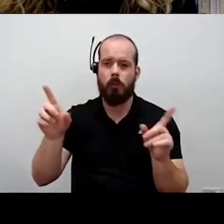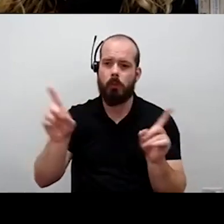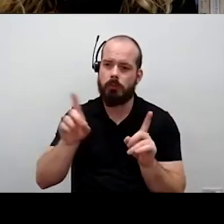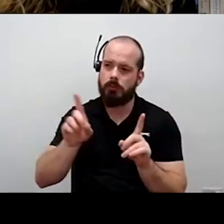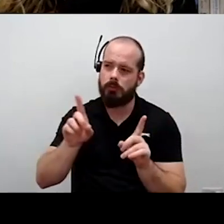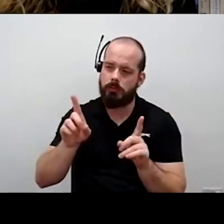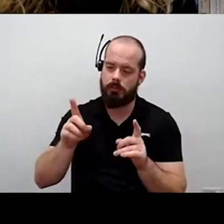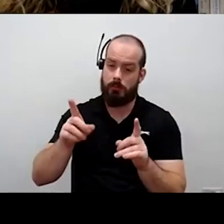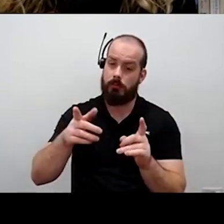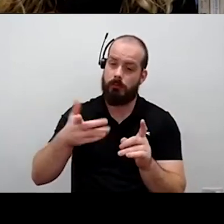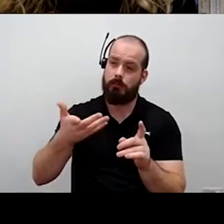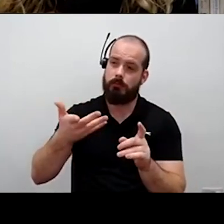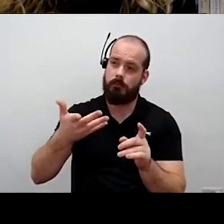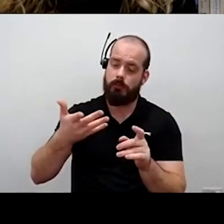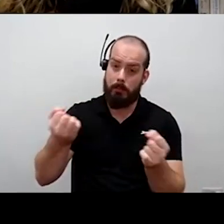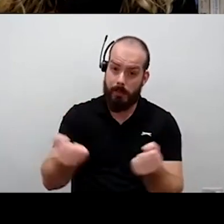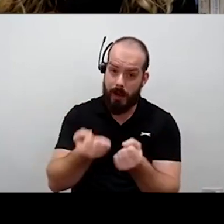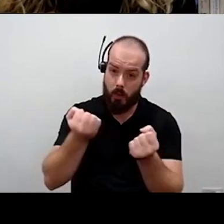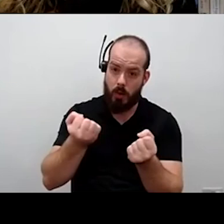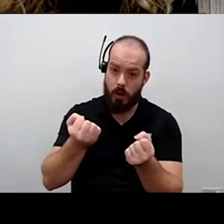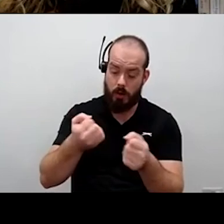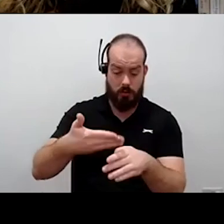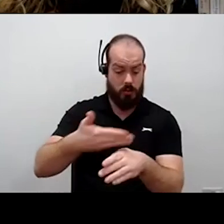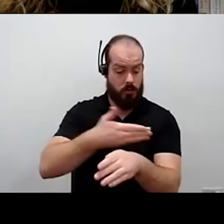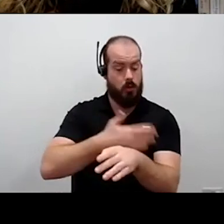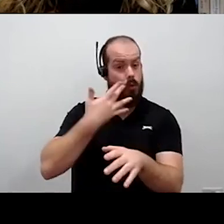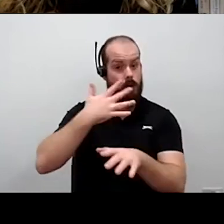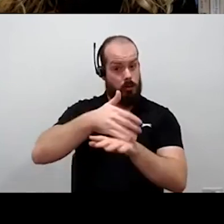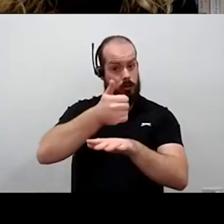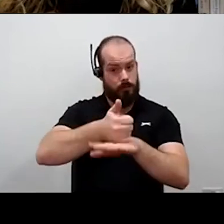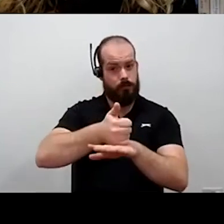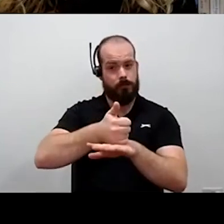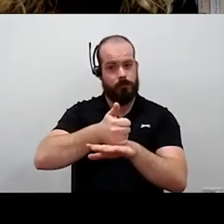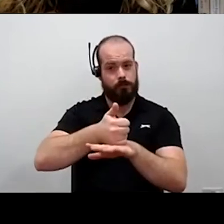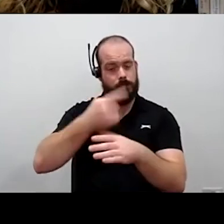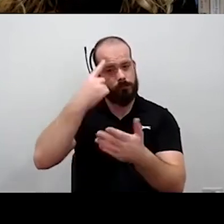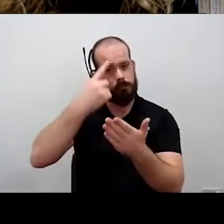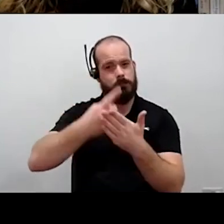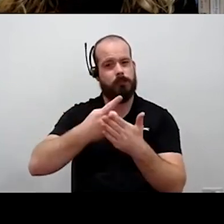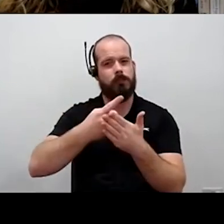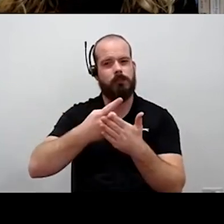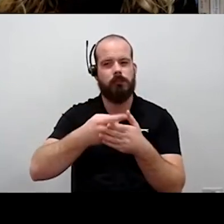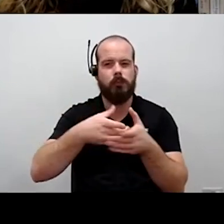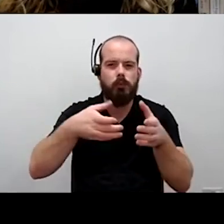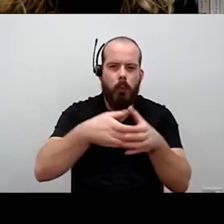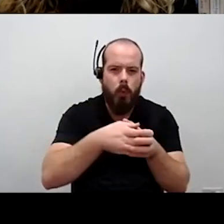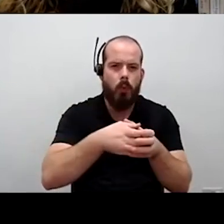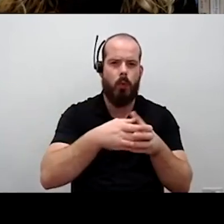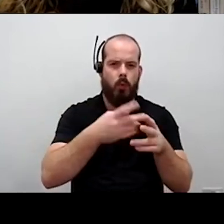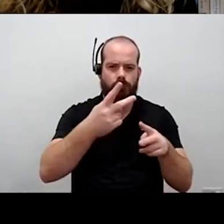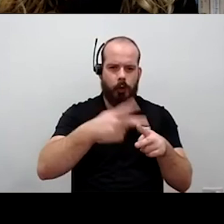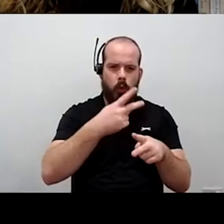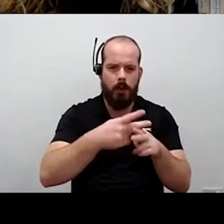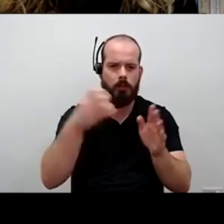designed that in the early phase, it very much favored small installations